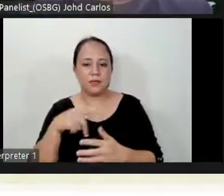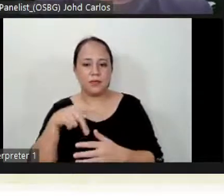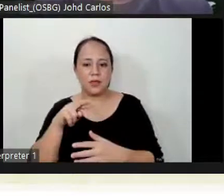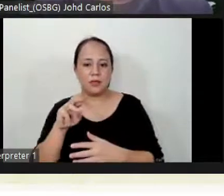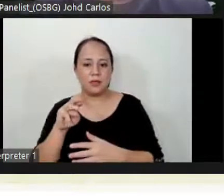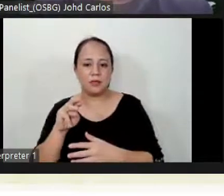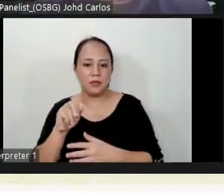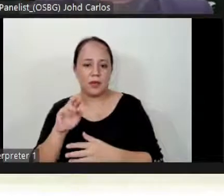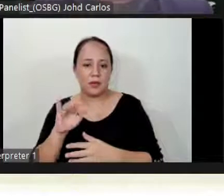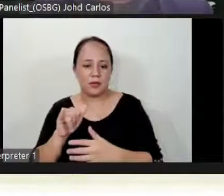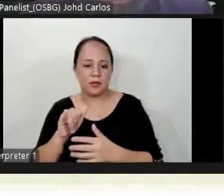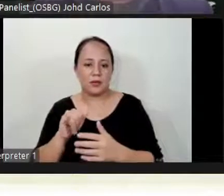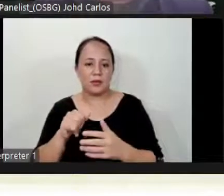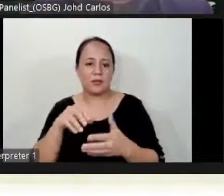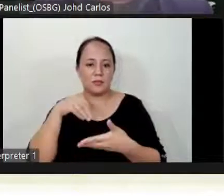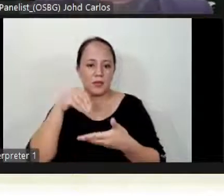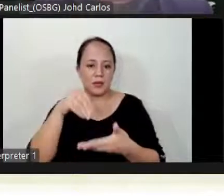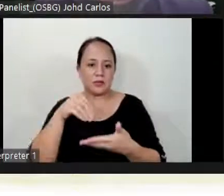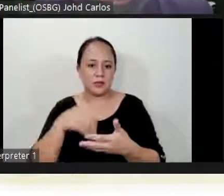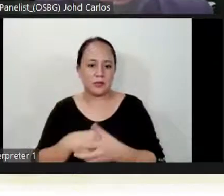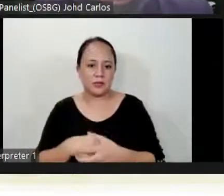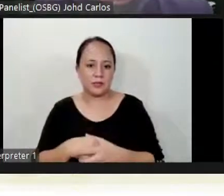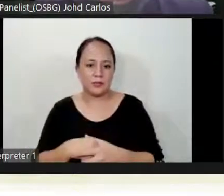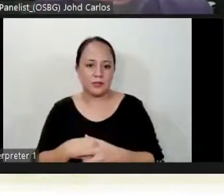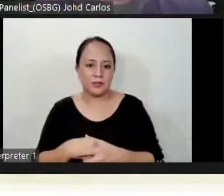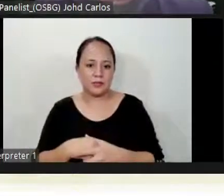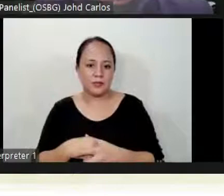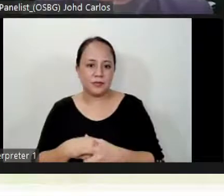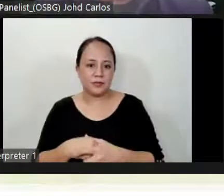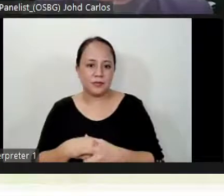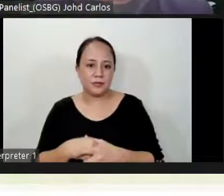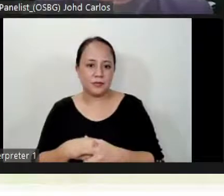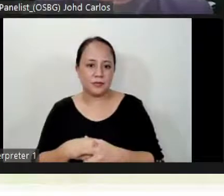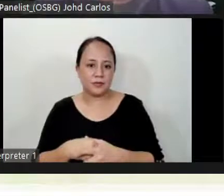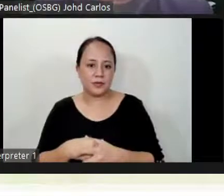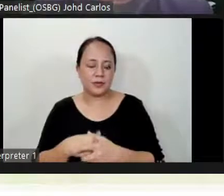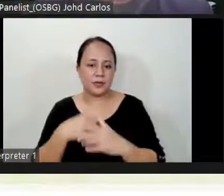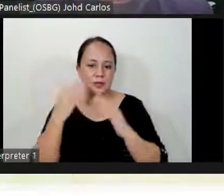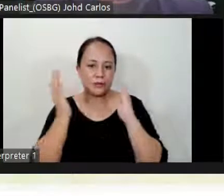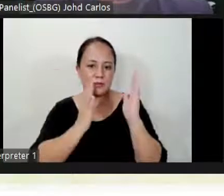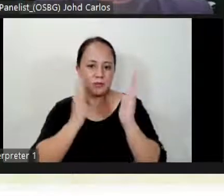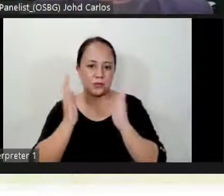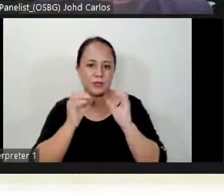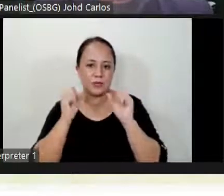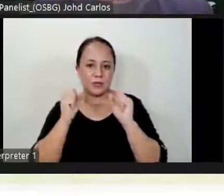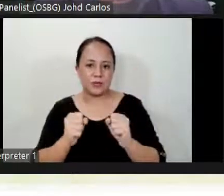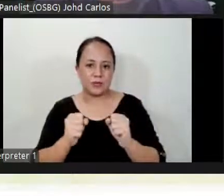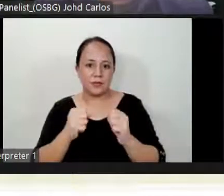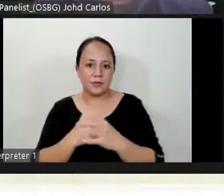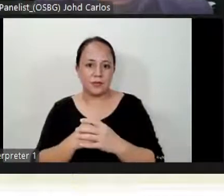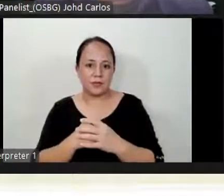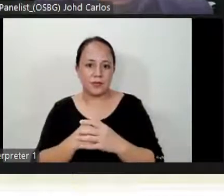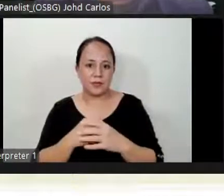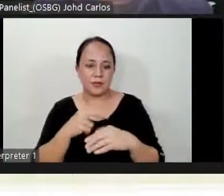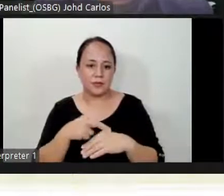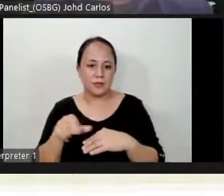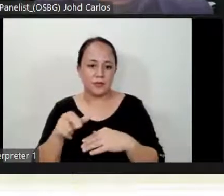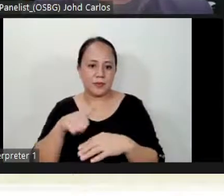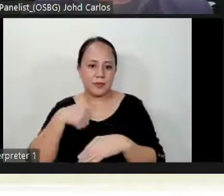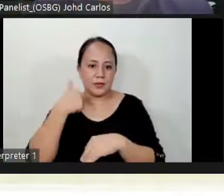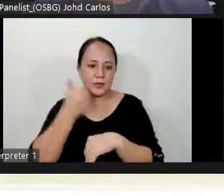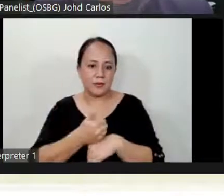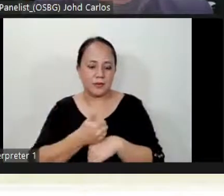care packages. So ano yung services that can be referred and how can we establish